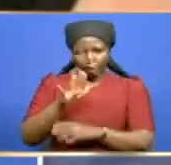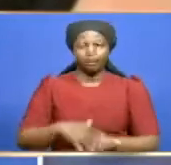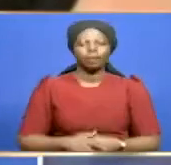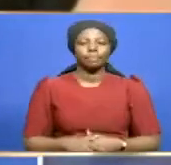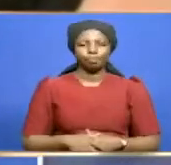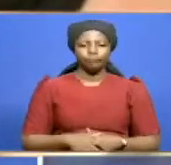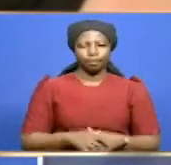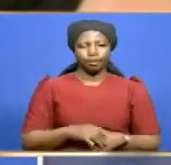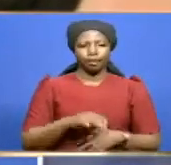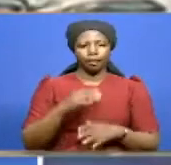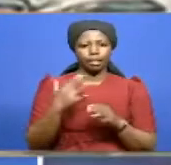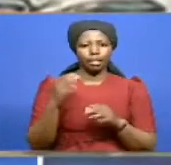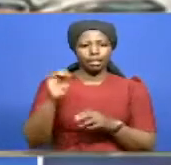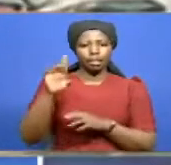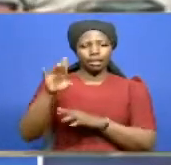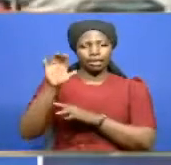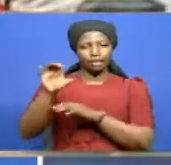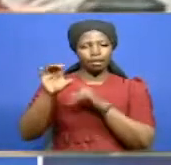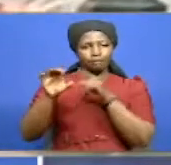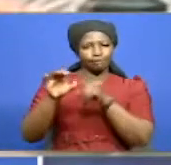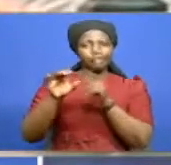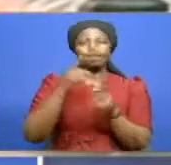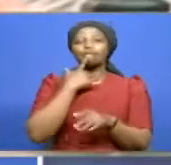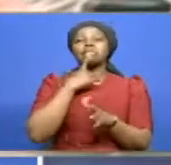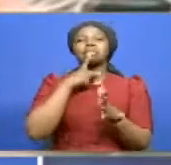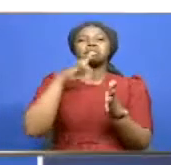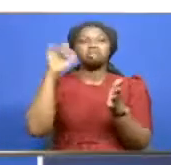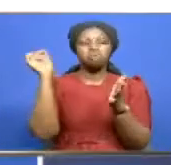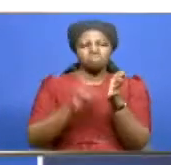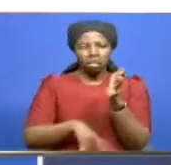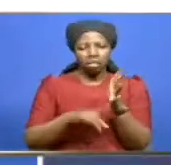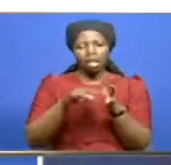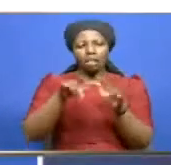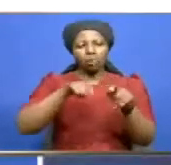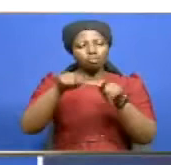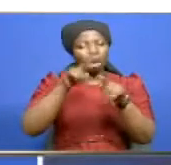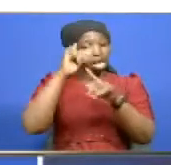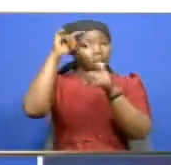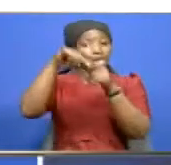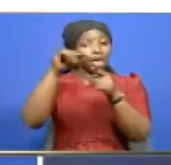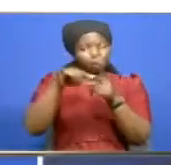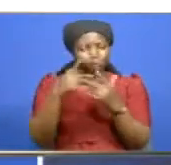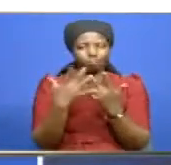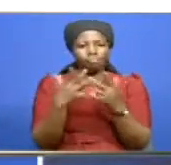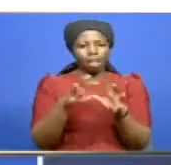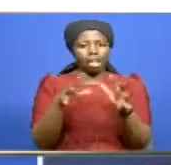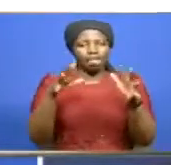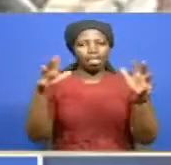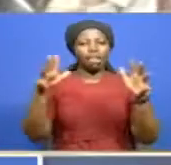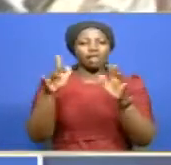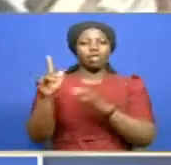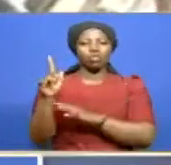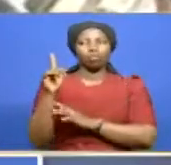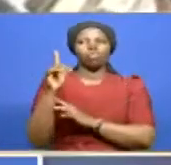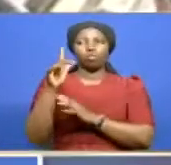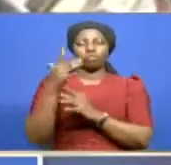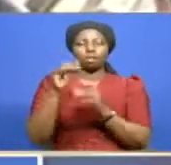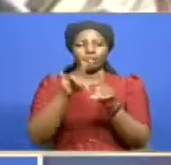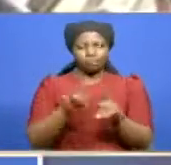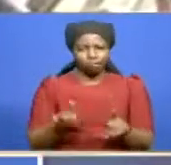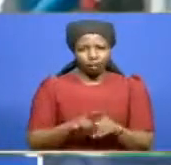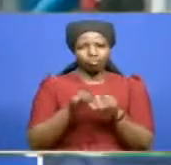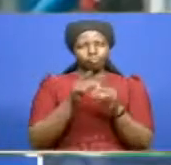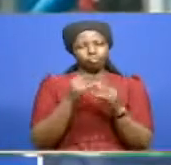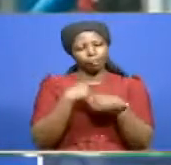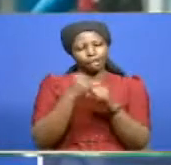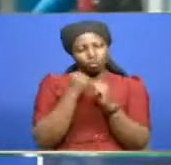The Energy and Petroleum Regulatory Authority says the regulations are aimed at expanding the legal framework and addressing inadequacies of the existing regulations